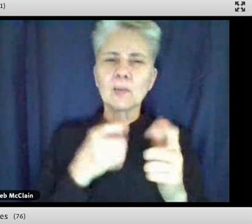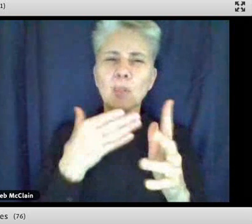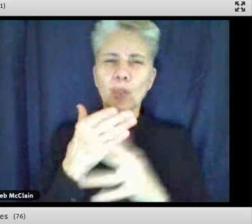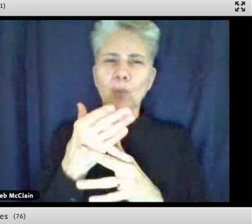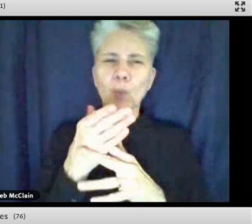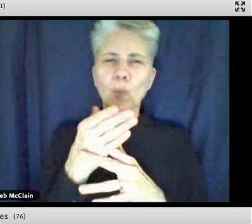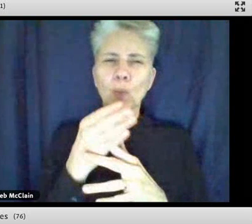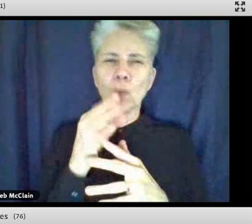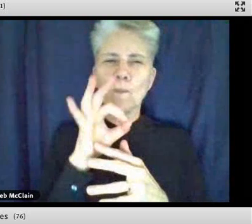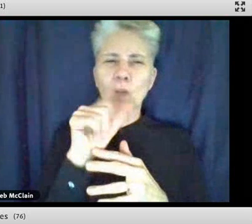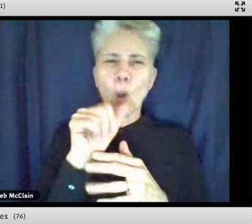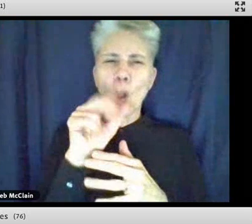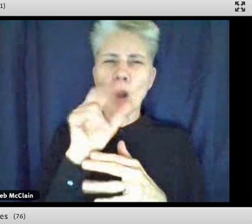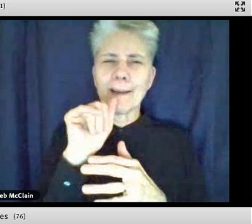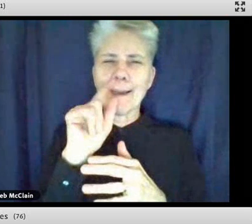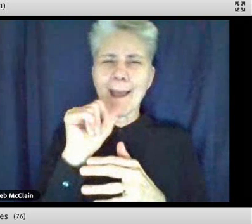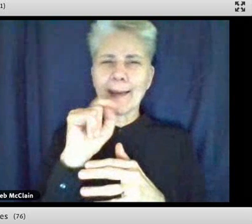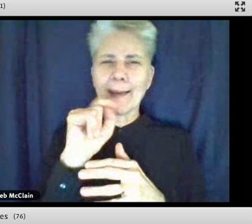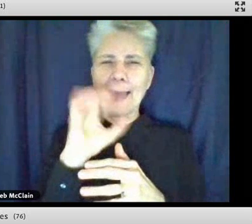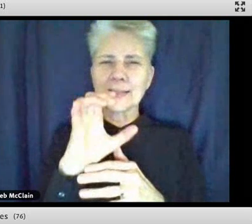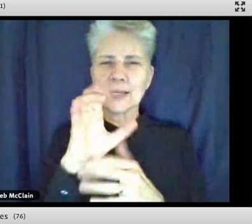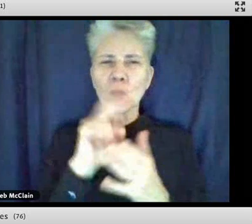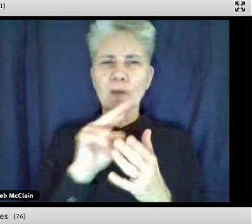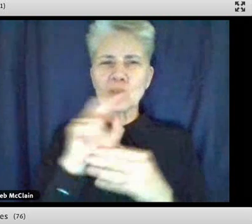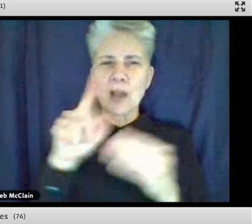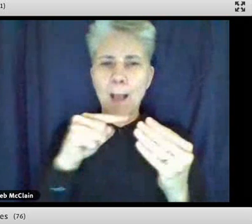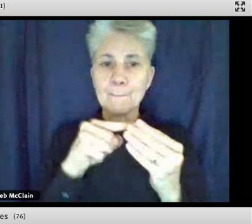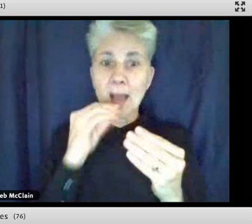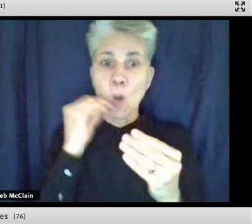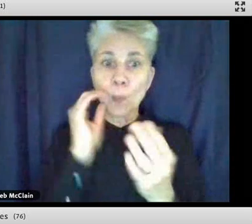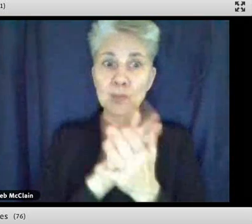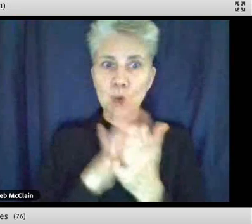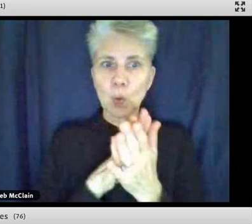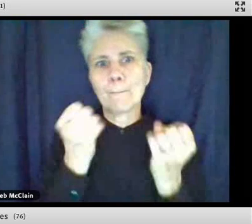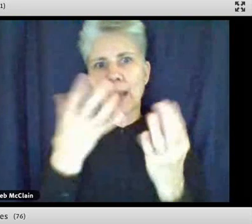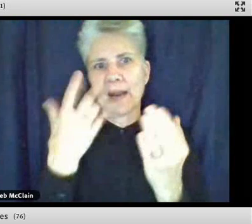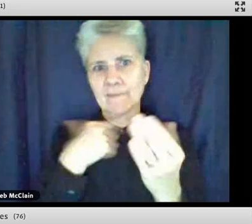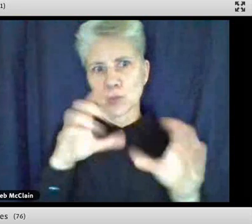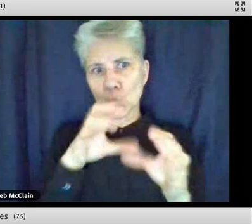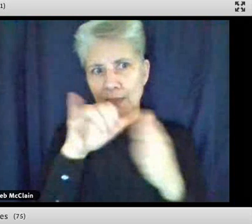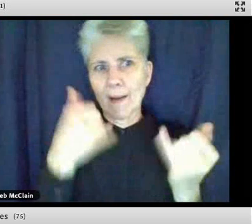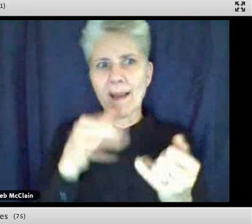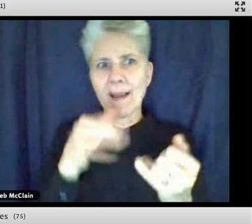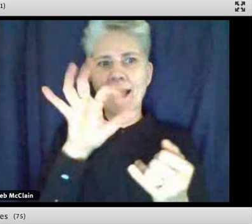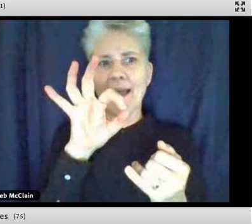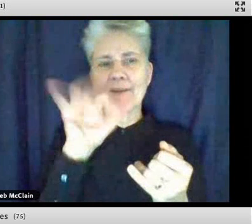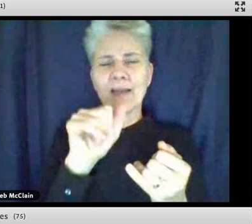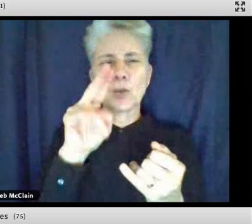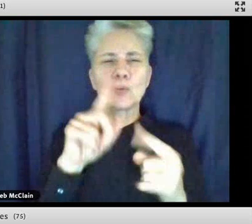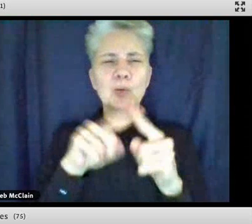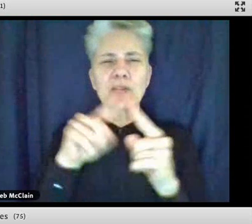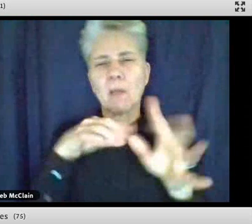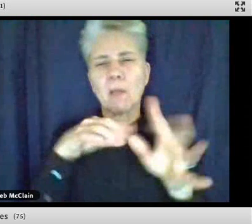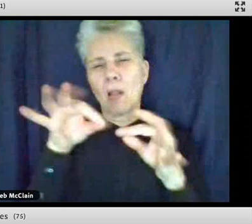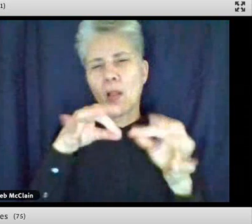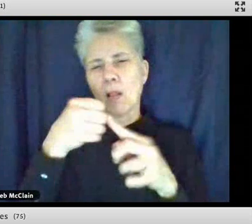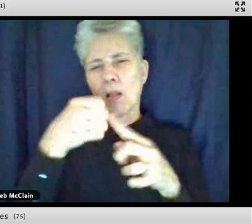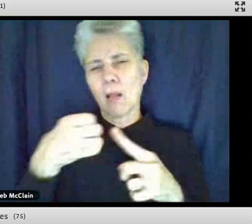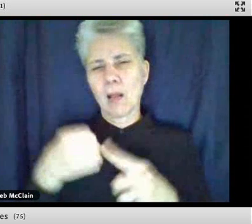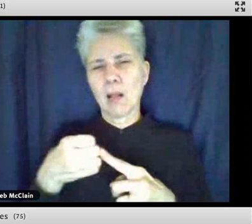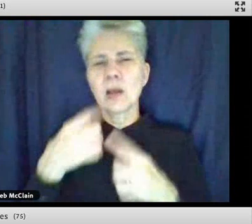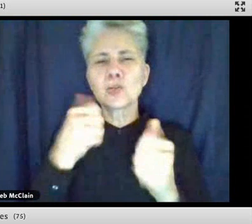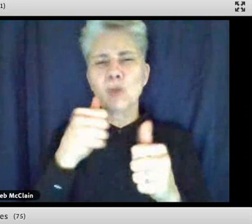which a lot of us are doing right now. And so just a guide here on different things. They try to keep everything free. Um,